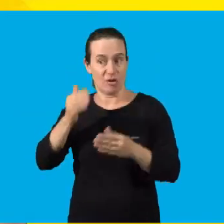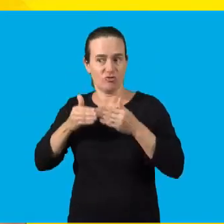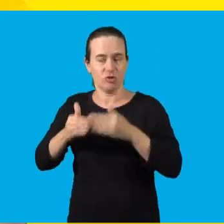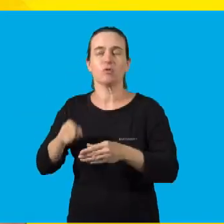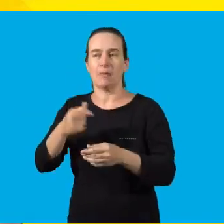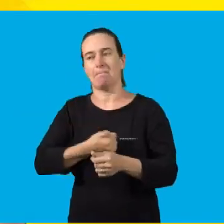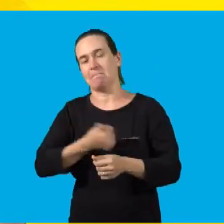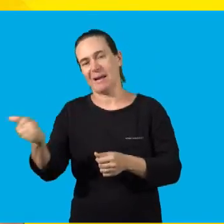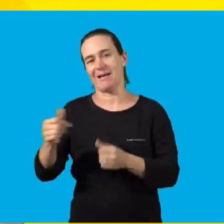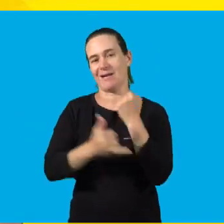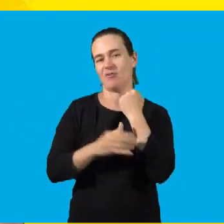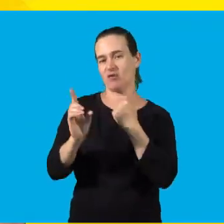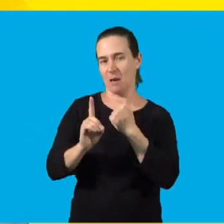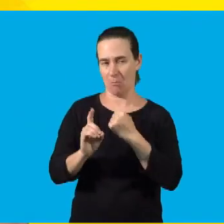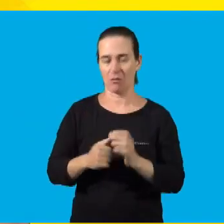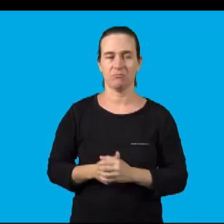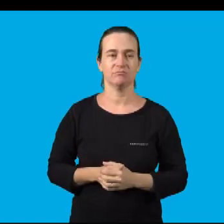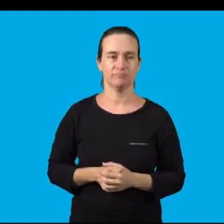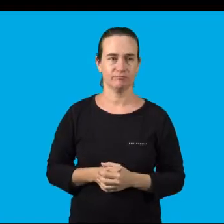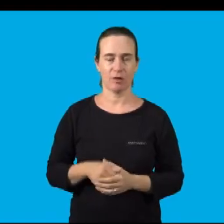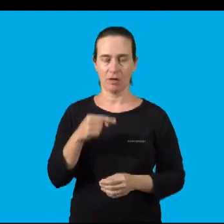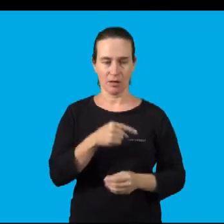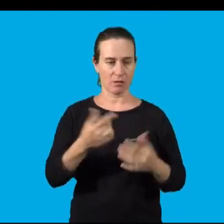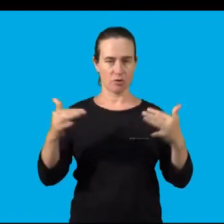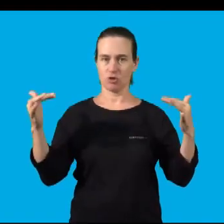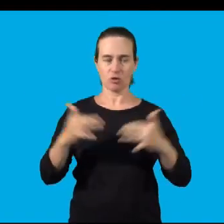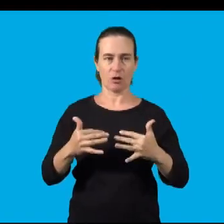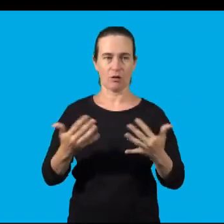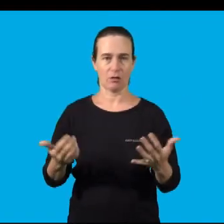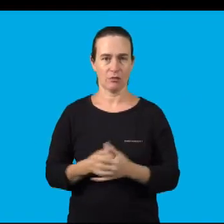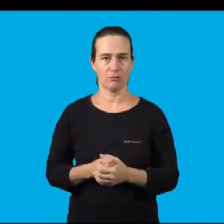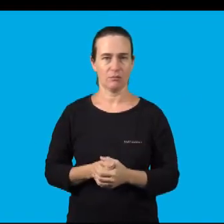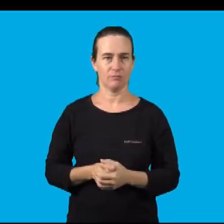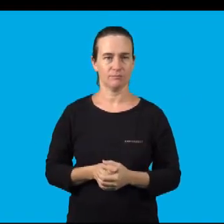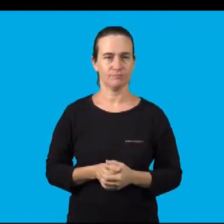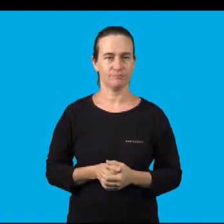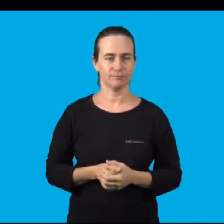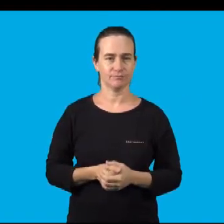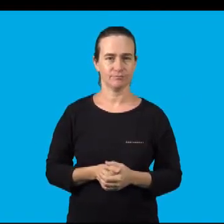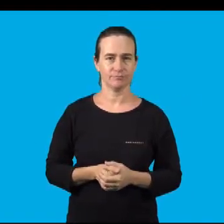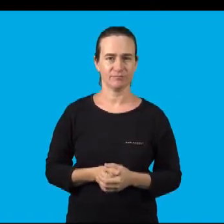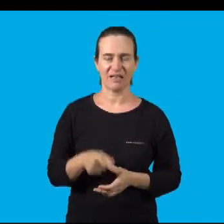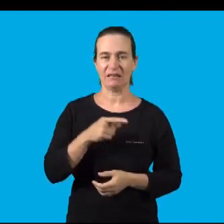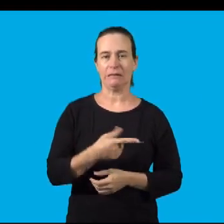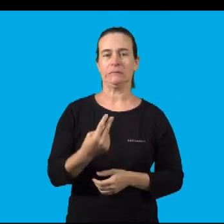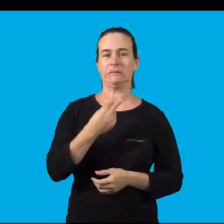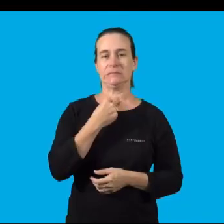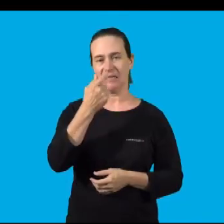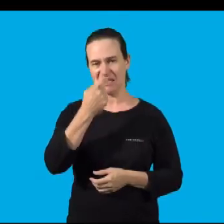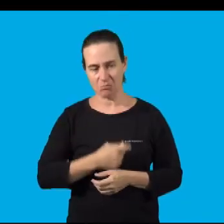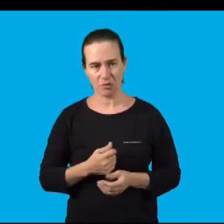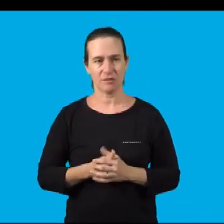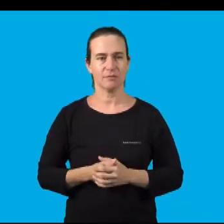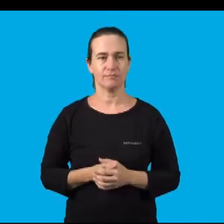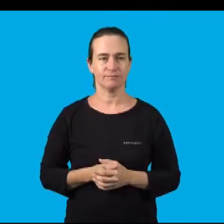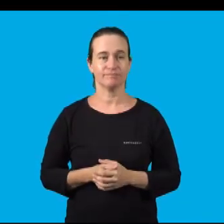he's on his way back to Denmark. So he is shocked by this. He is astonished by this, and he's dismayed by